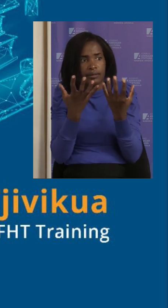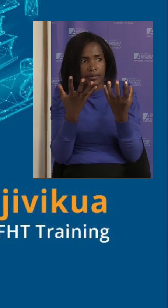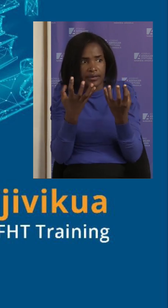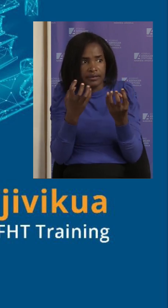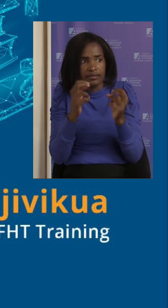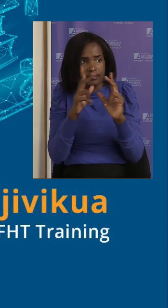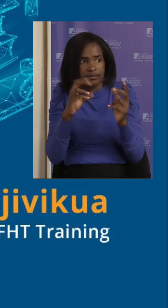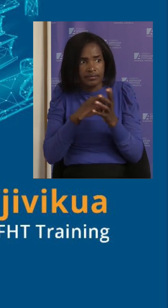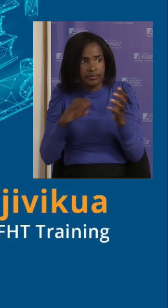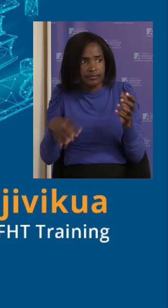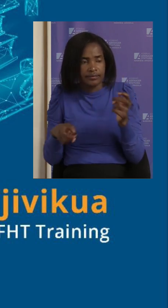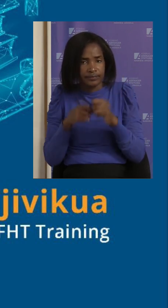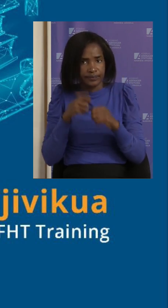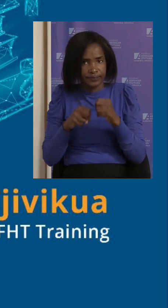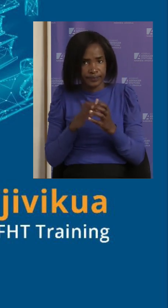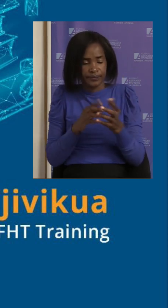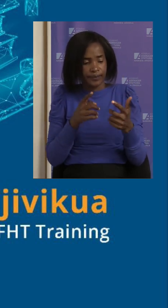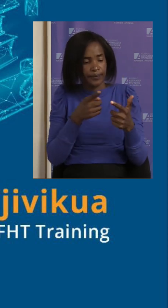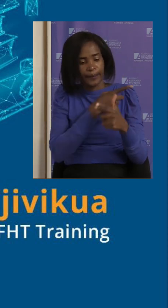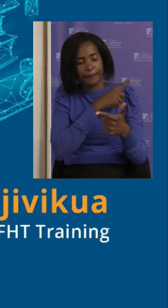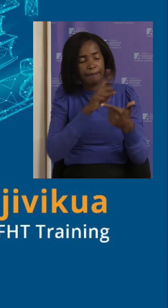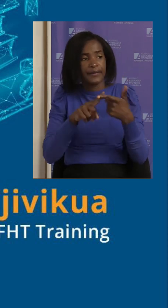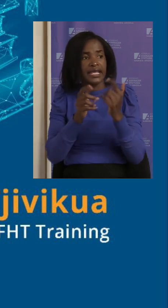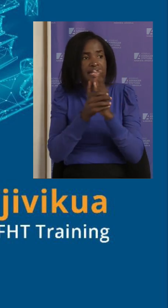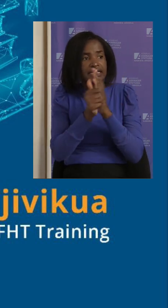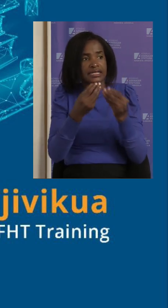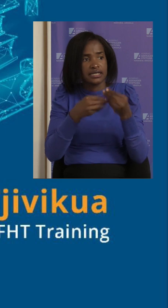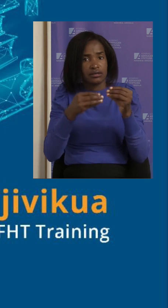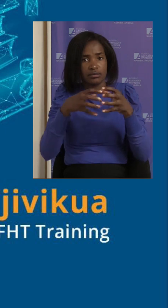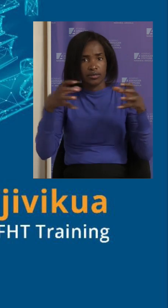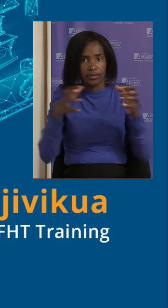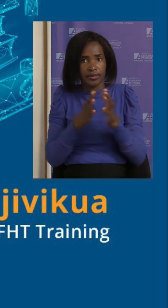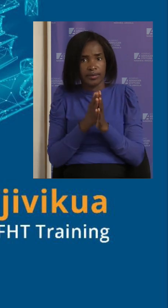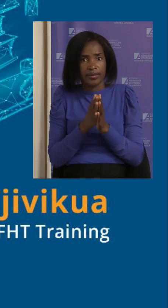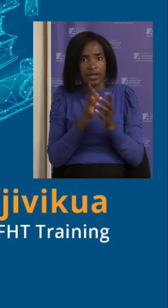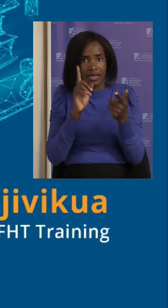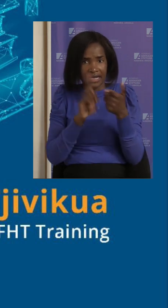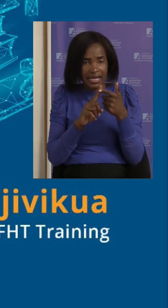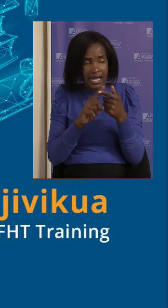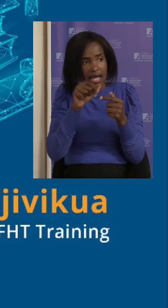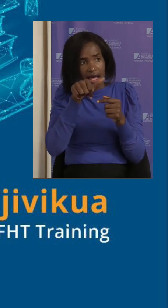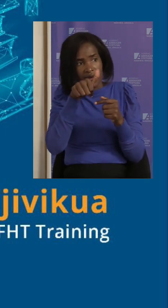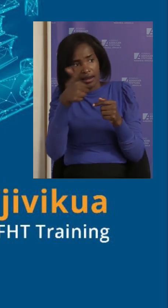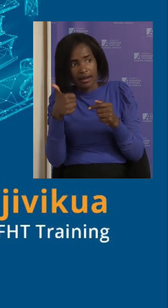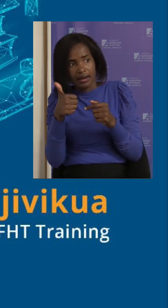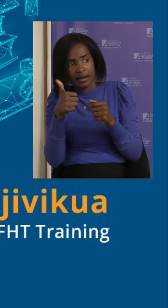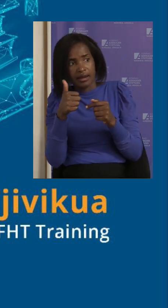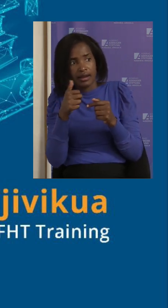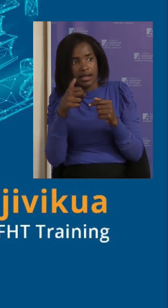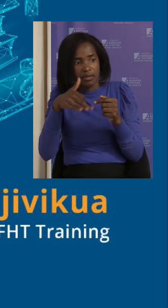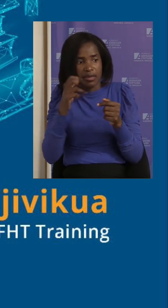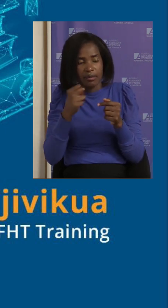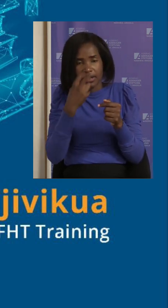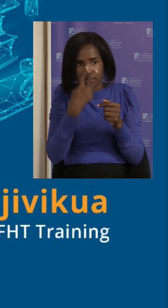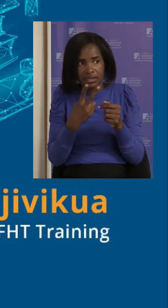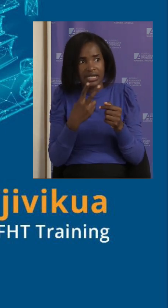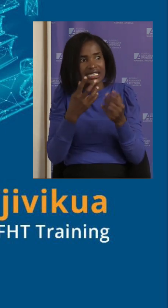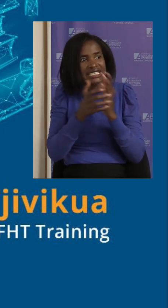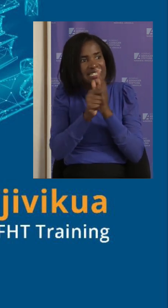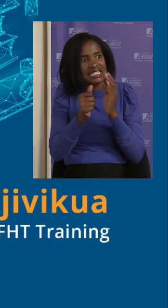population. Number two, skills and economic growth. Another issue that Namibia has to look at is skills and